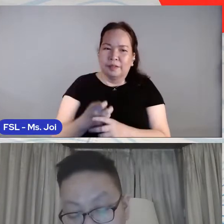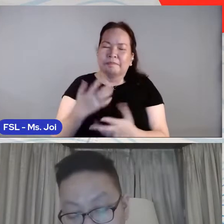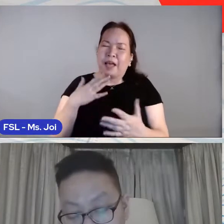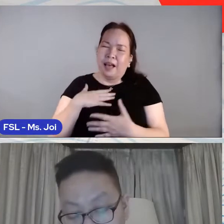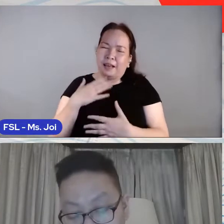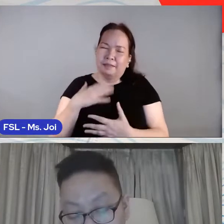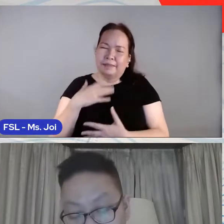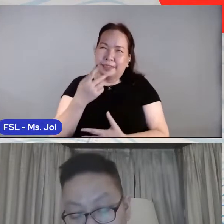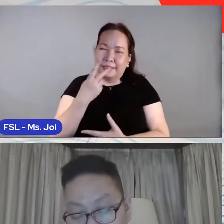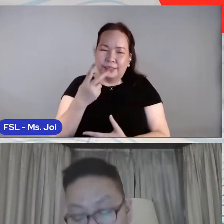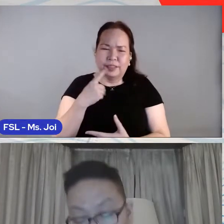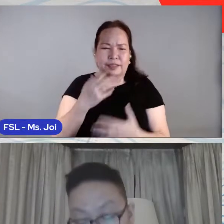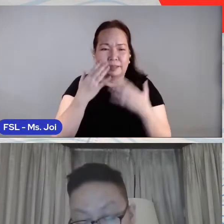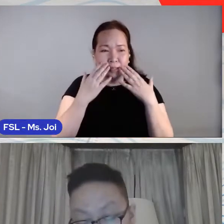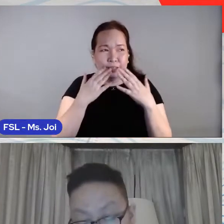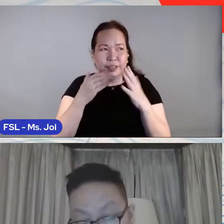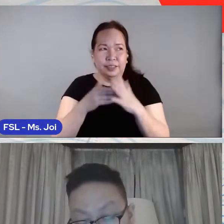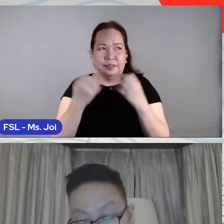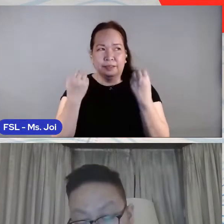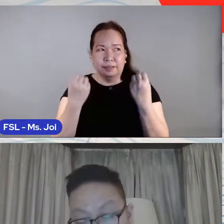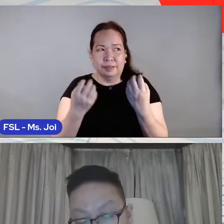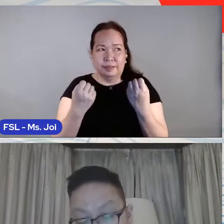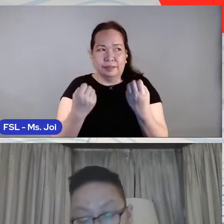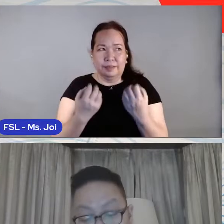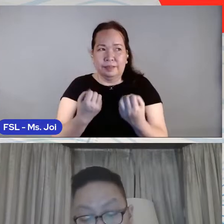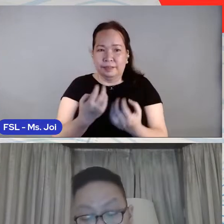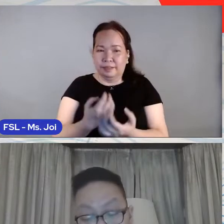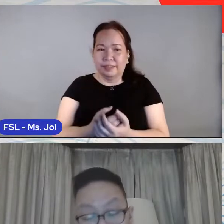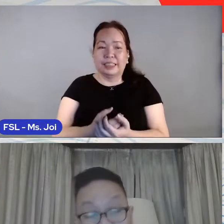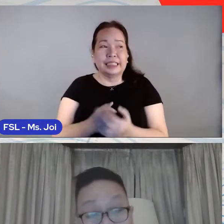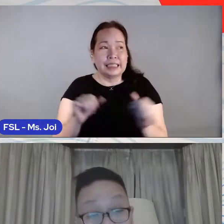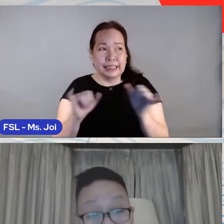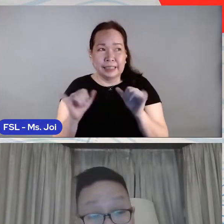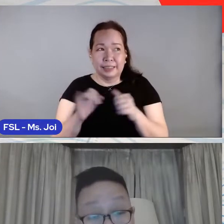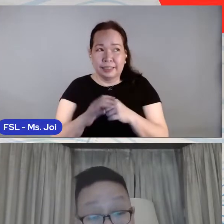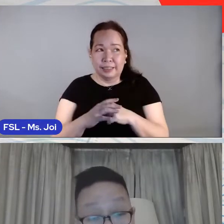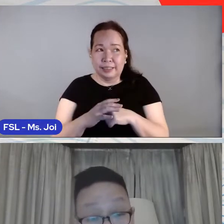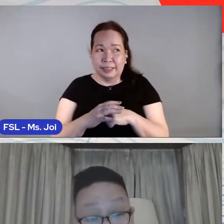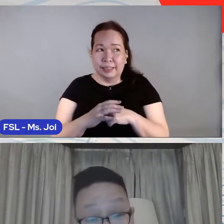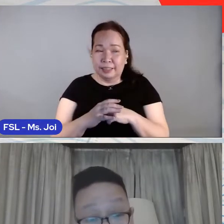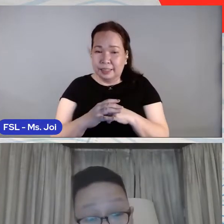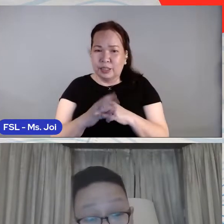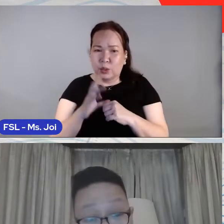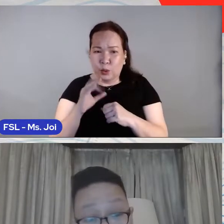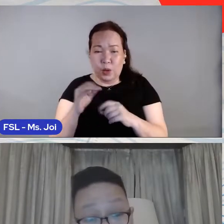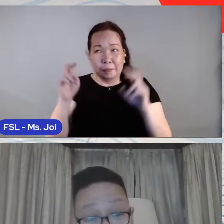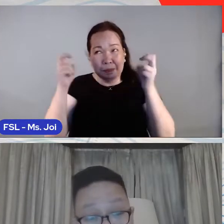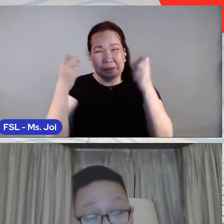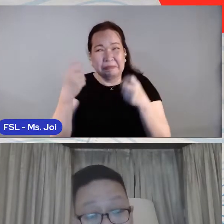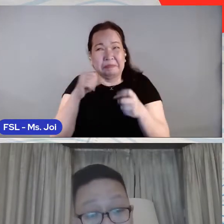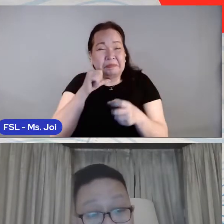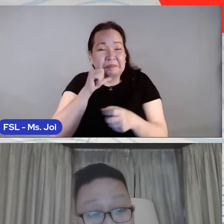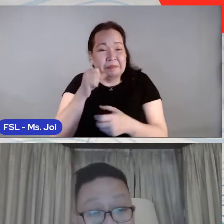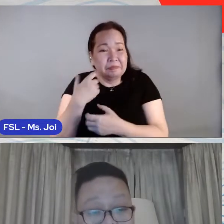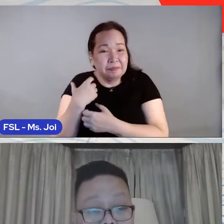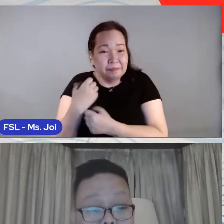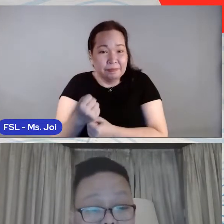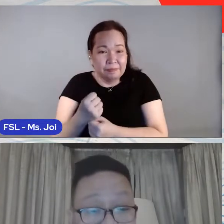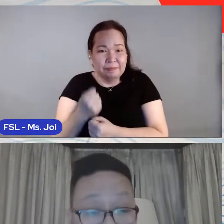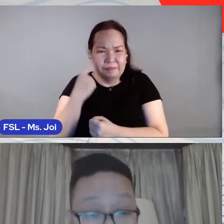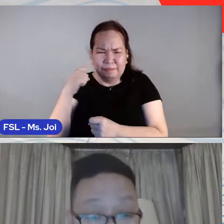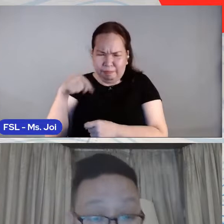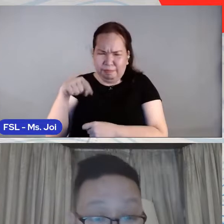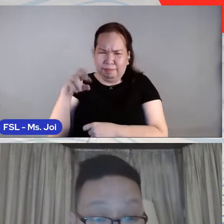talagang maraming salamat. And siguro touching on the issue of distrust, ngayon na nandito tayo sa RMA, conducting